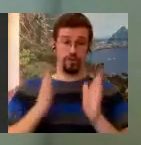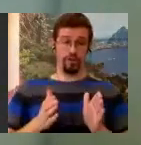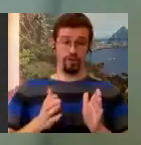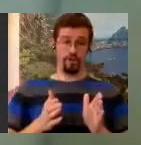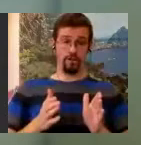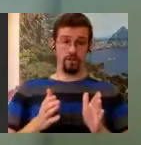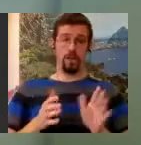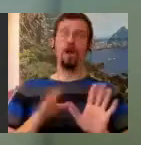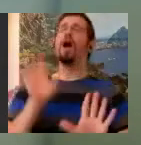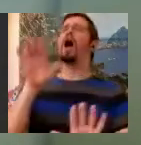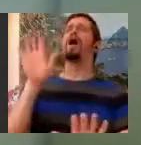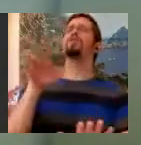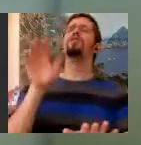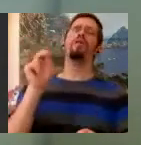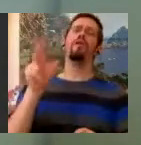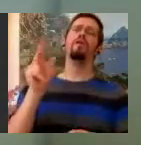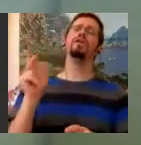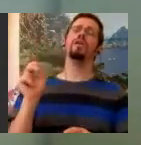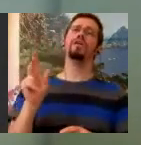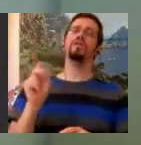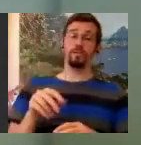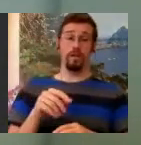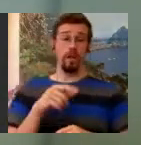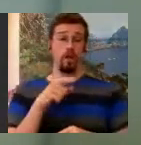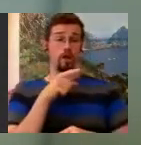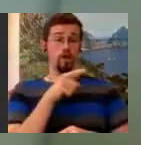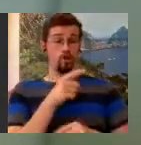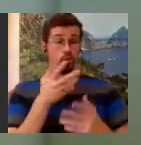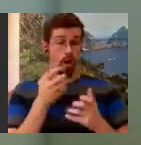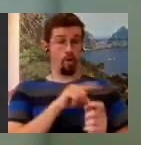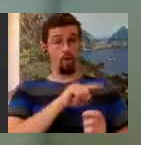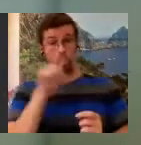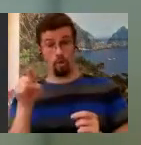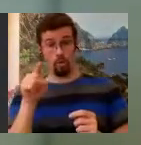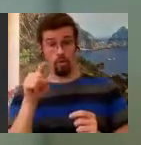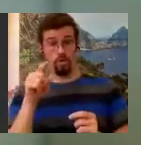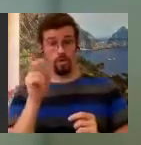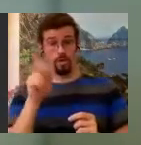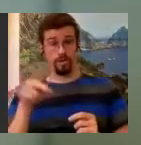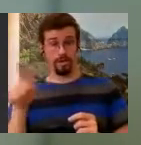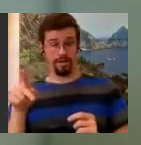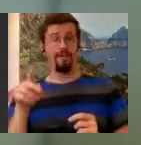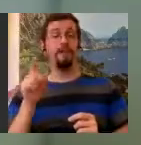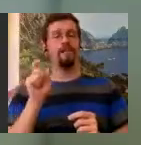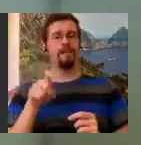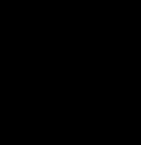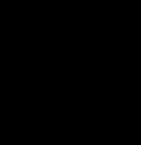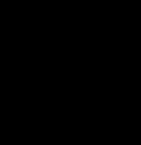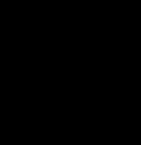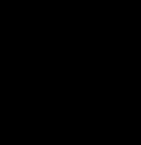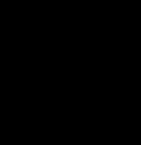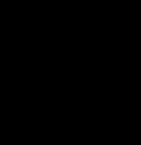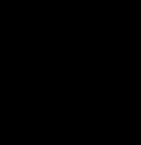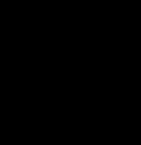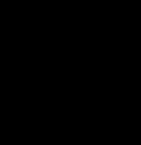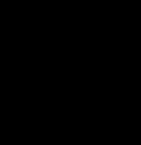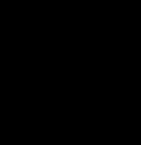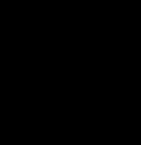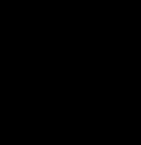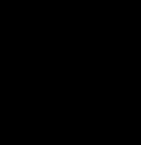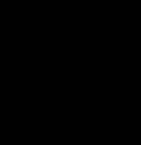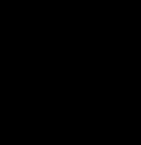So, but would you like me to go to the slide? Then you need to stop talking. Although tell us what to do. You want right now? Can you see the screen?